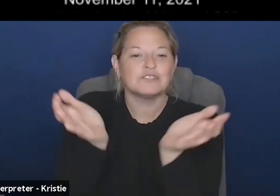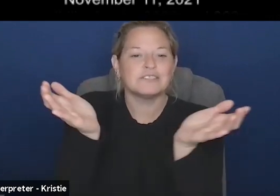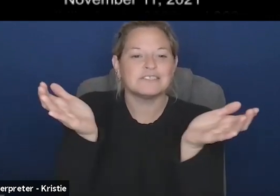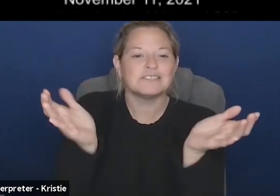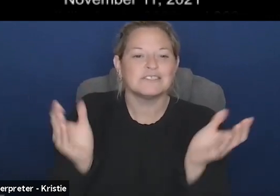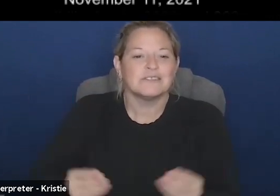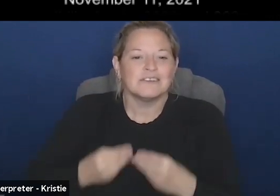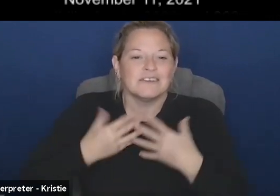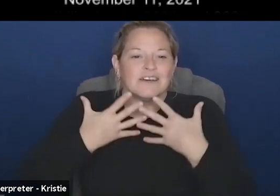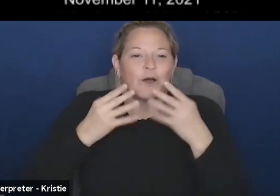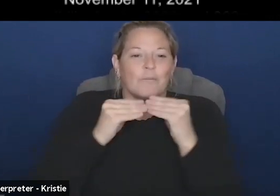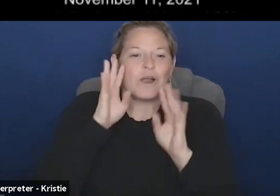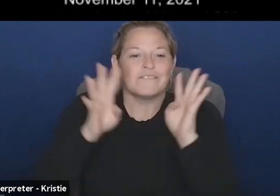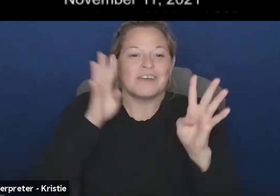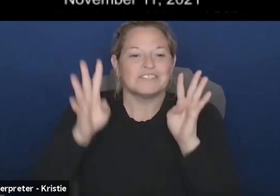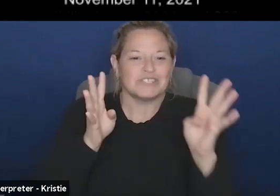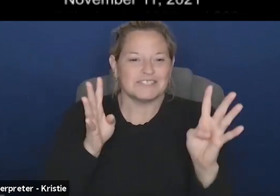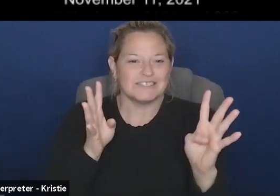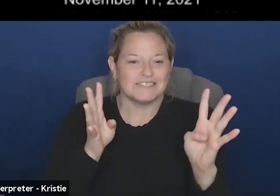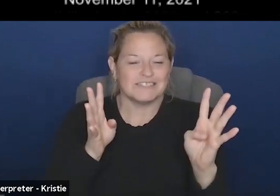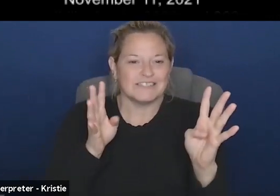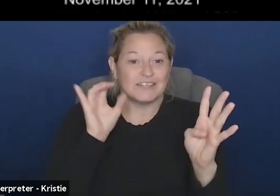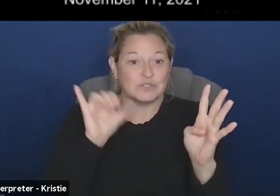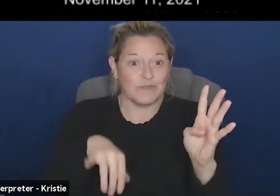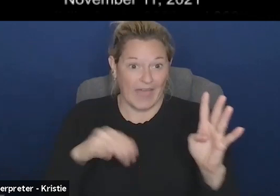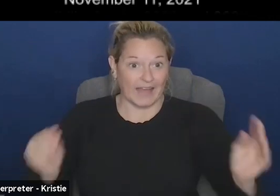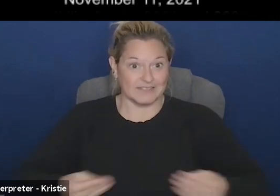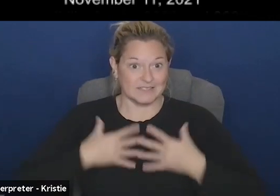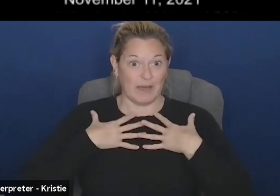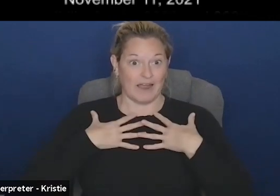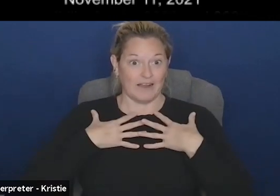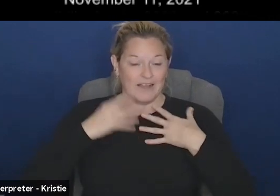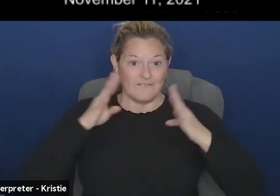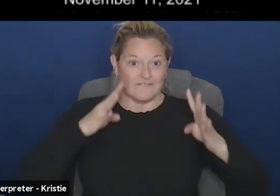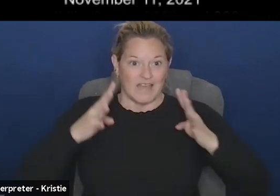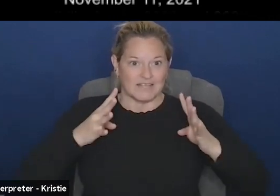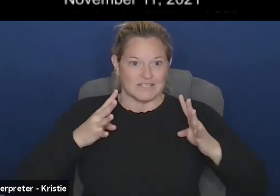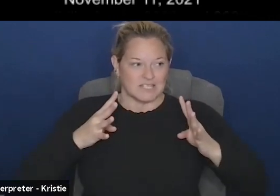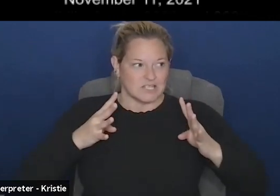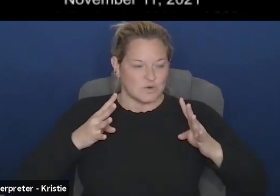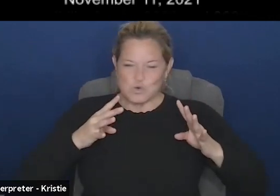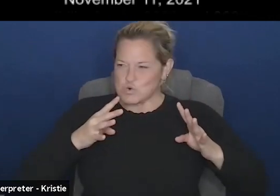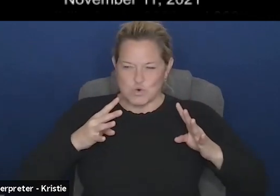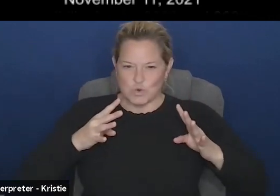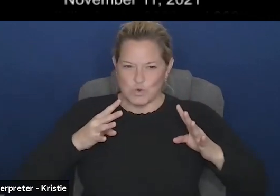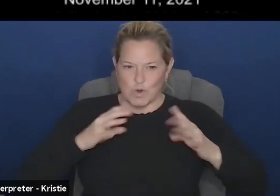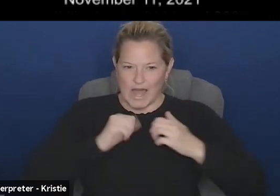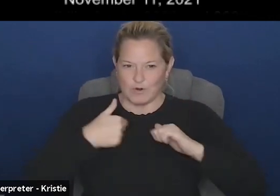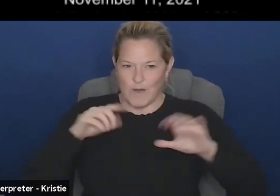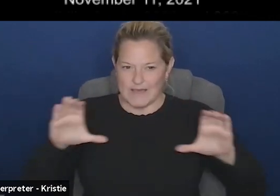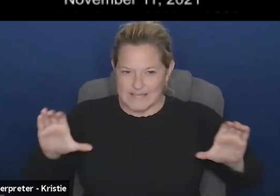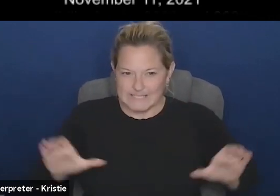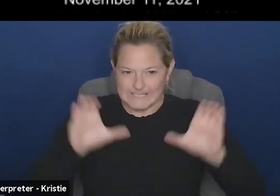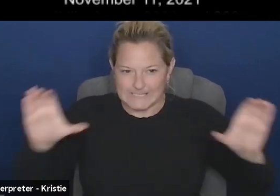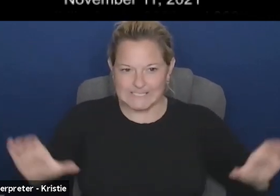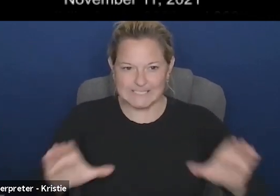upon us to invent how we're going to do the things that we want to do. And that has been a